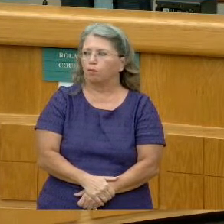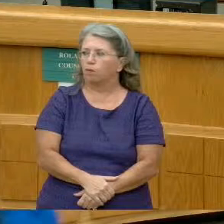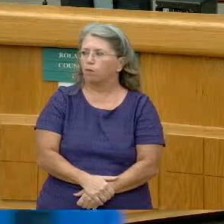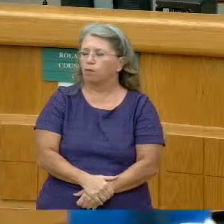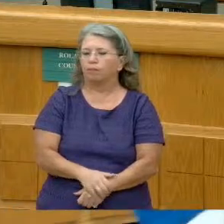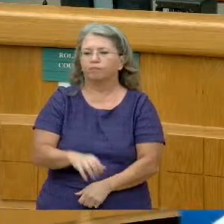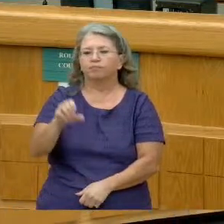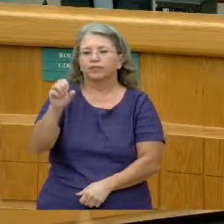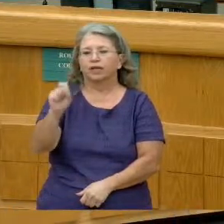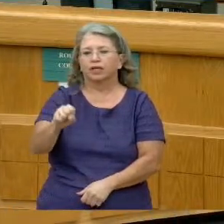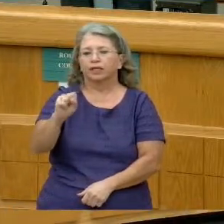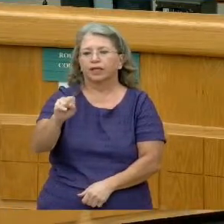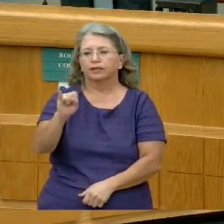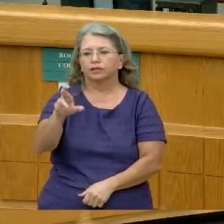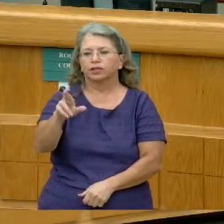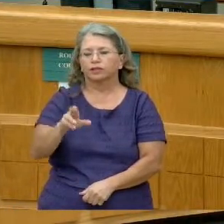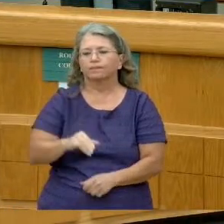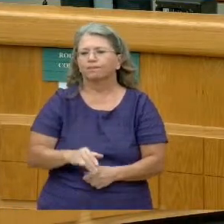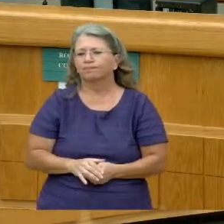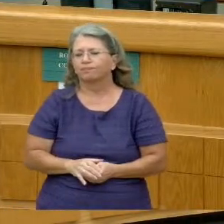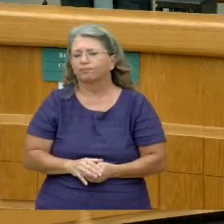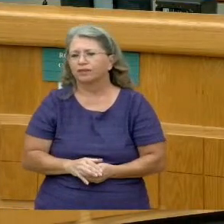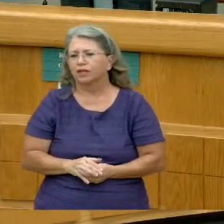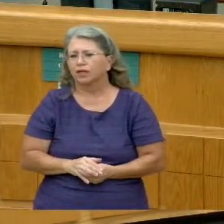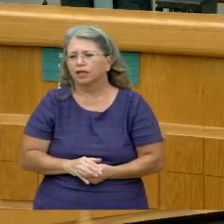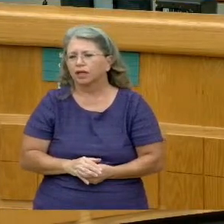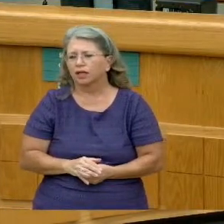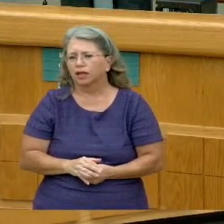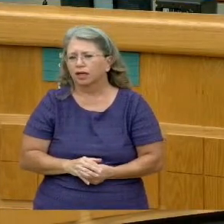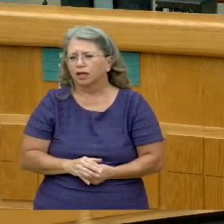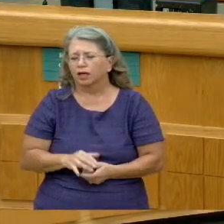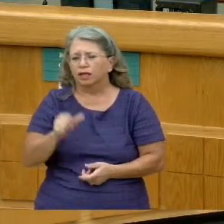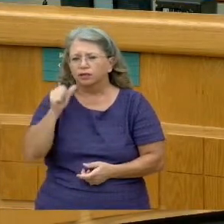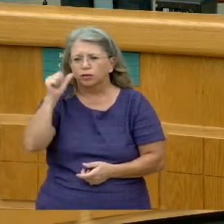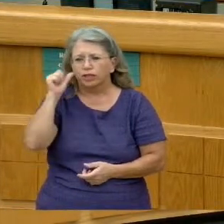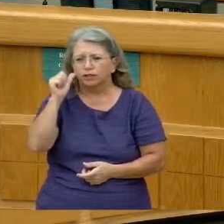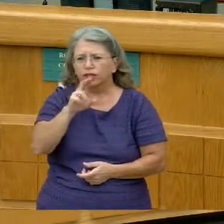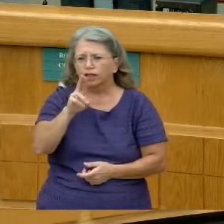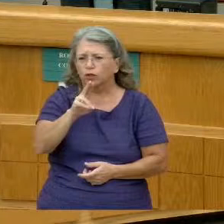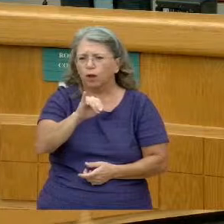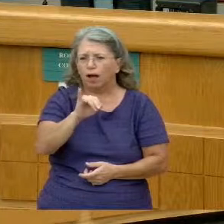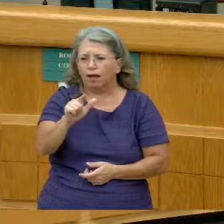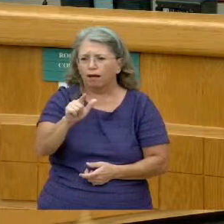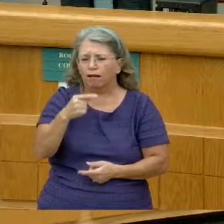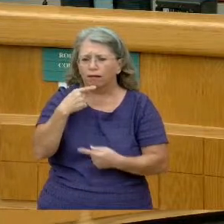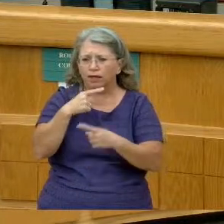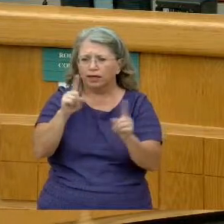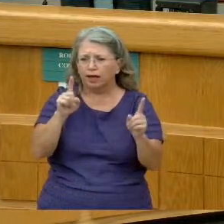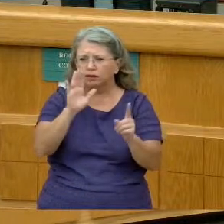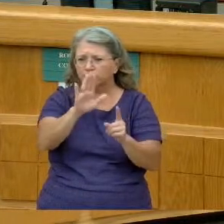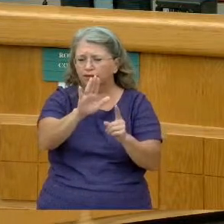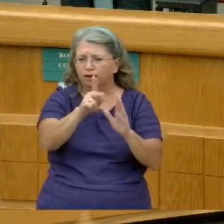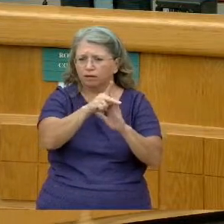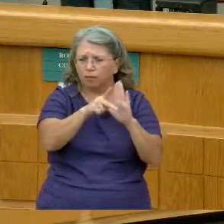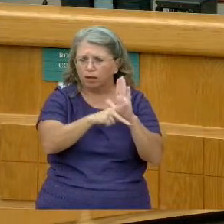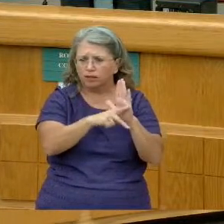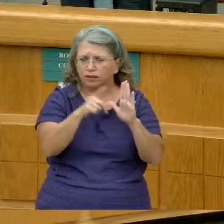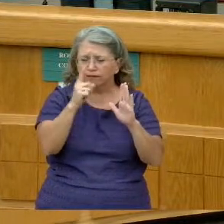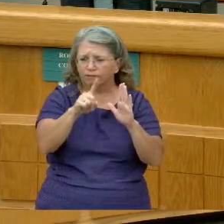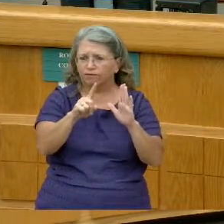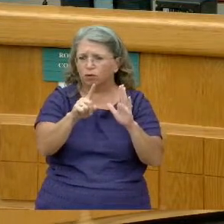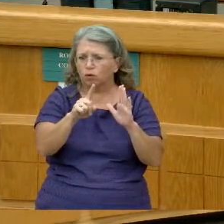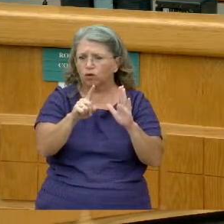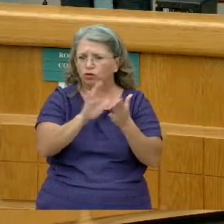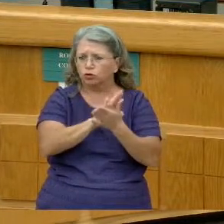Yes, sir. So yesterday, the UIL announced their guidelines for returning athletics. Yes.